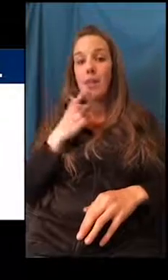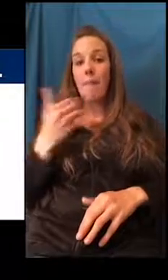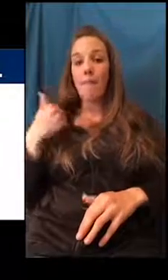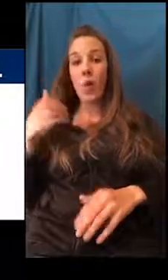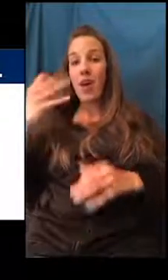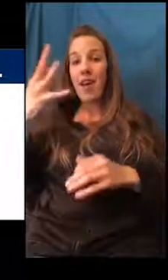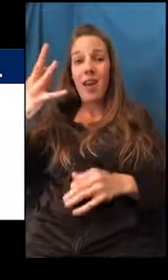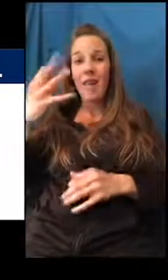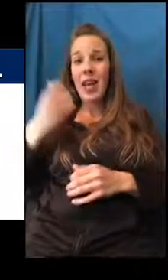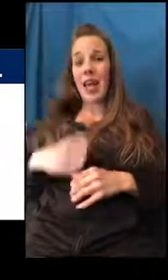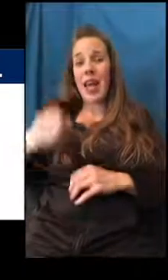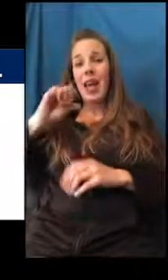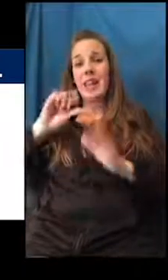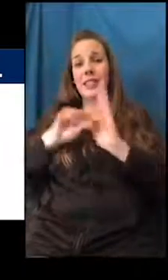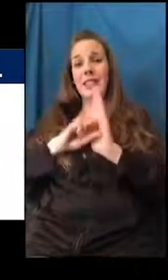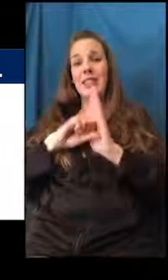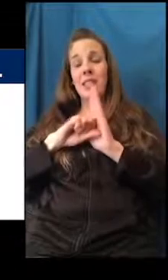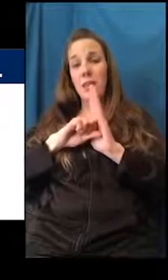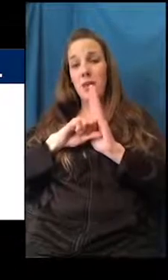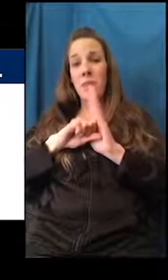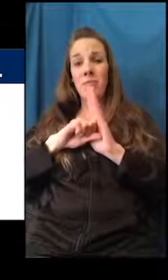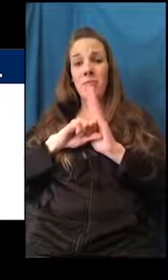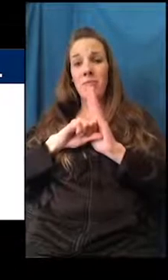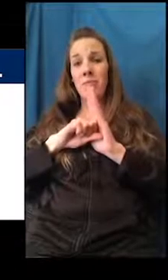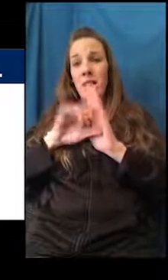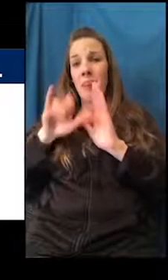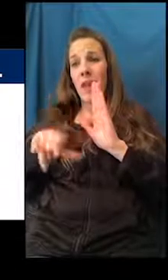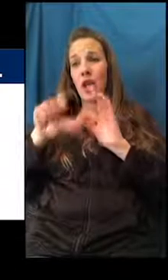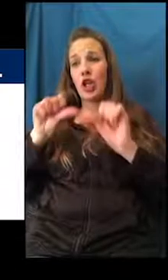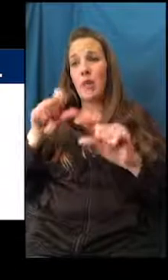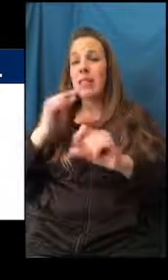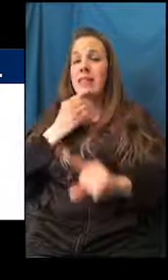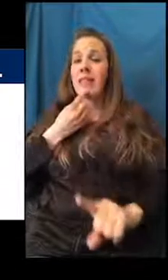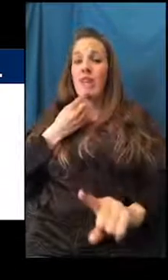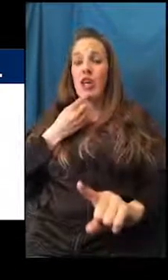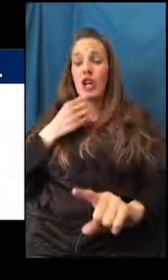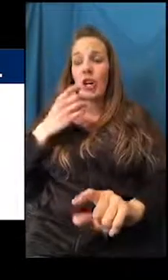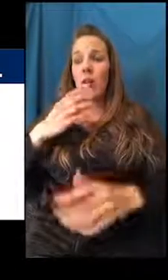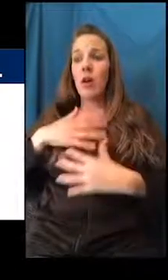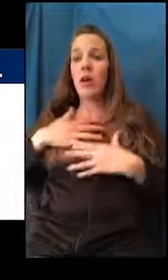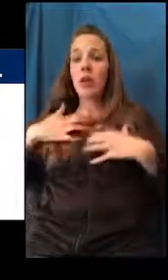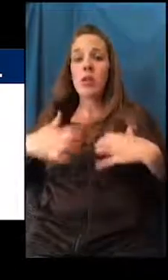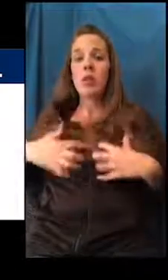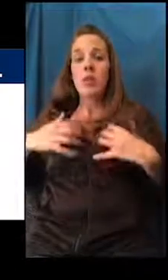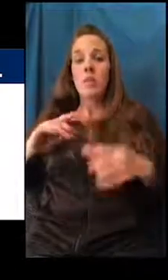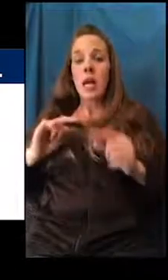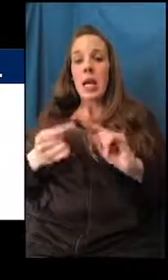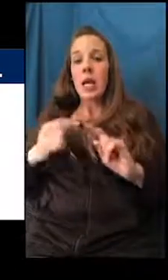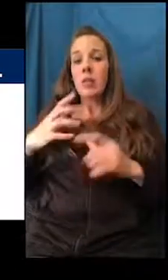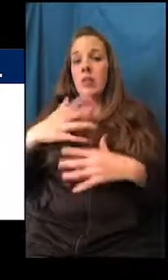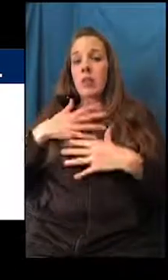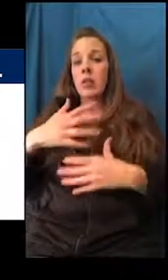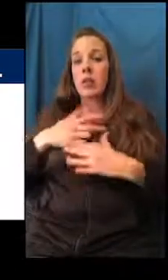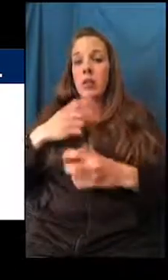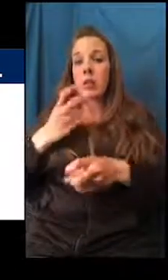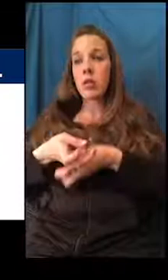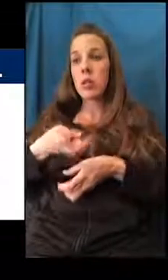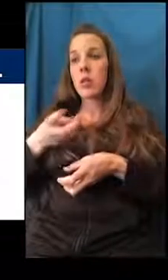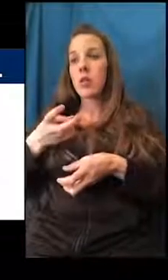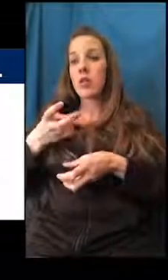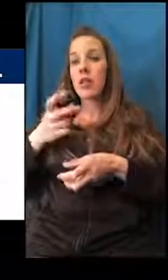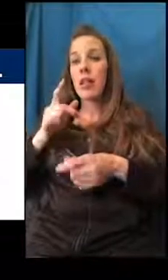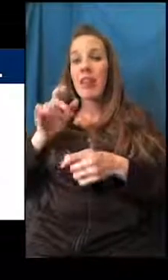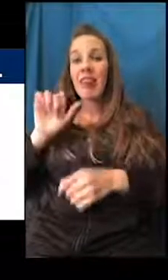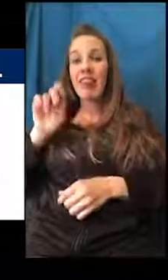any symptoms that could be severe, you're having chest pain, difficulty breathing, your lips are getting a bluish